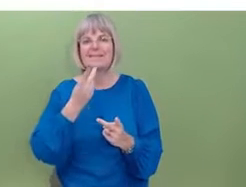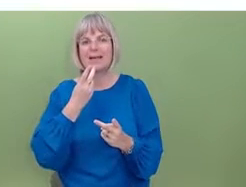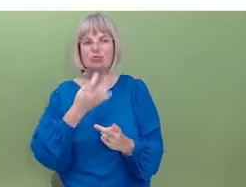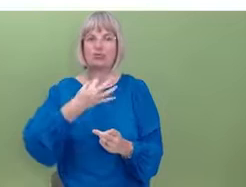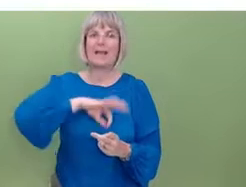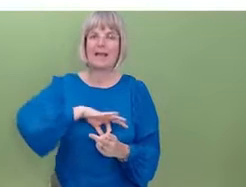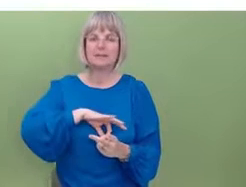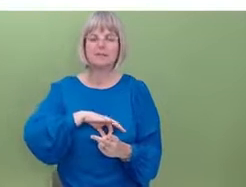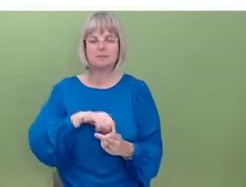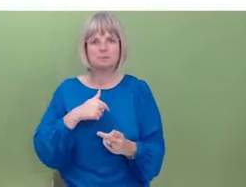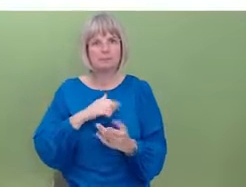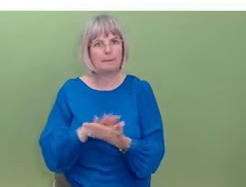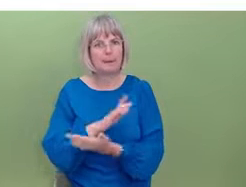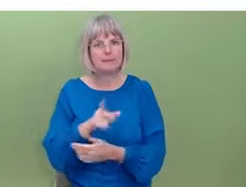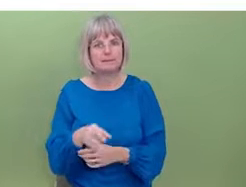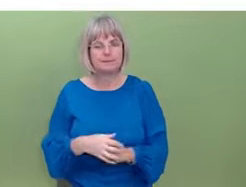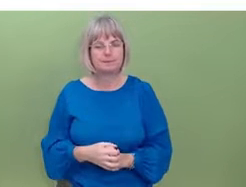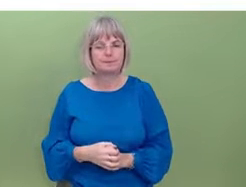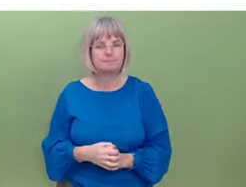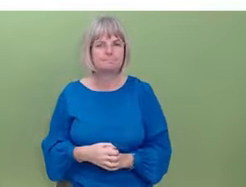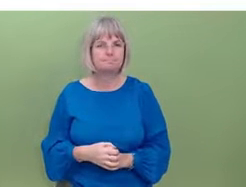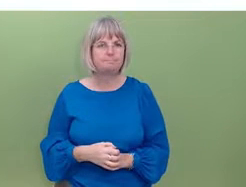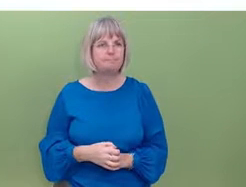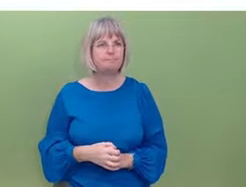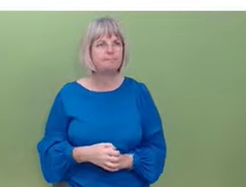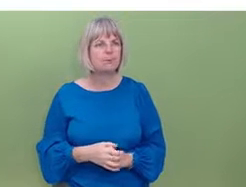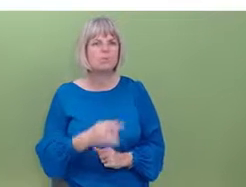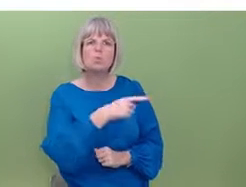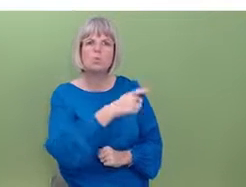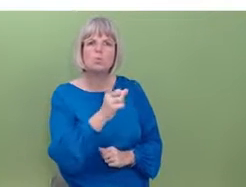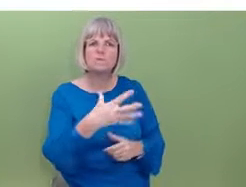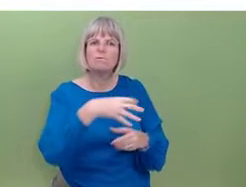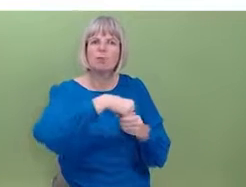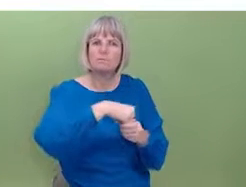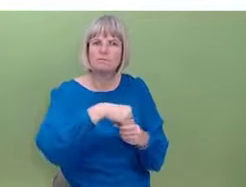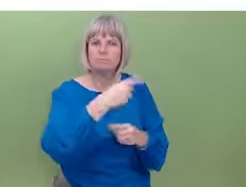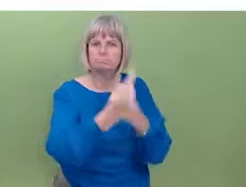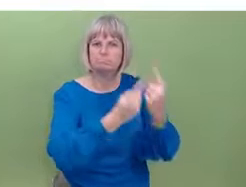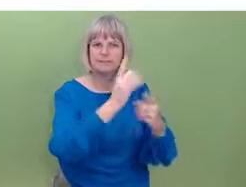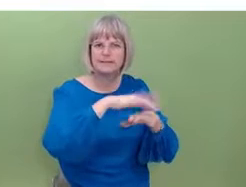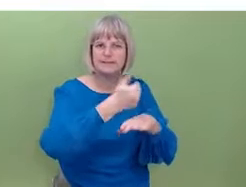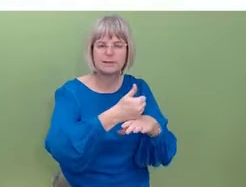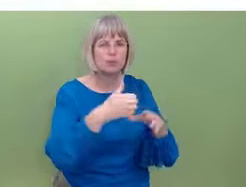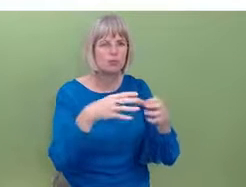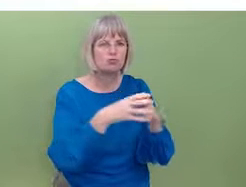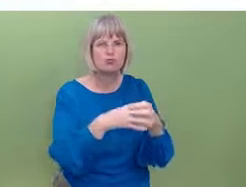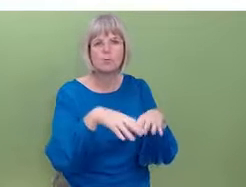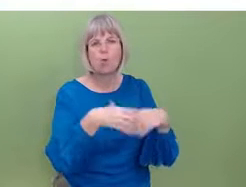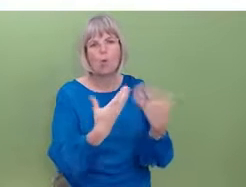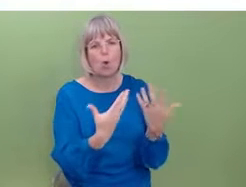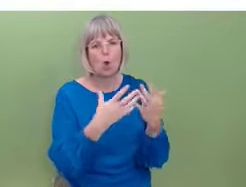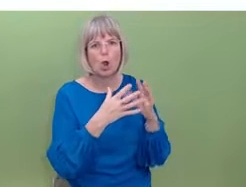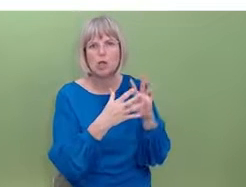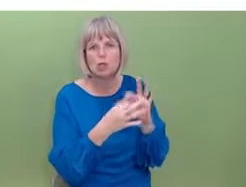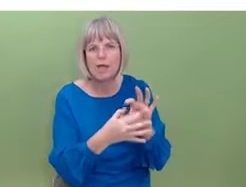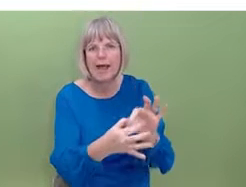The folk that are included in this talk, amongst others, also set up a group of, or a chain or a sequence series of NHS